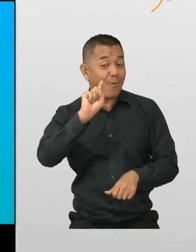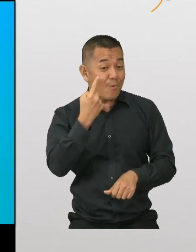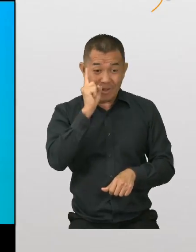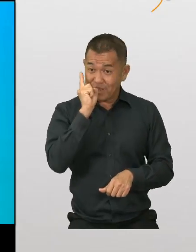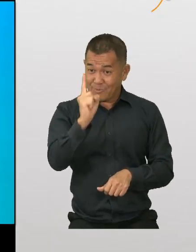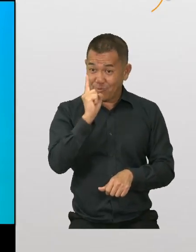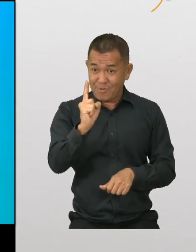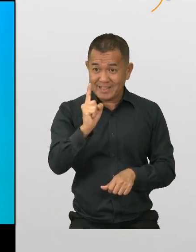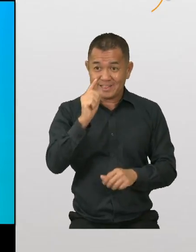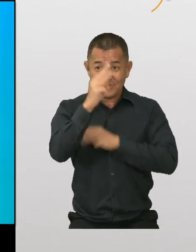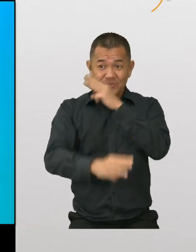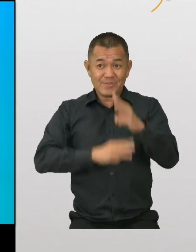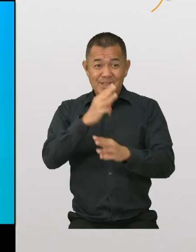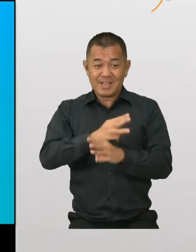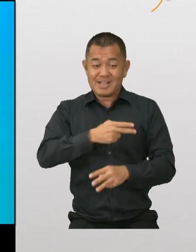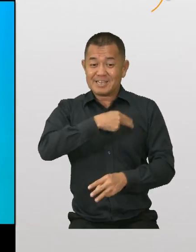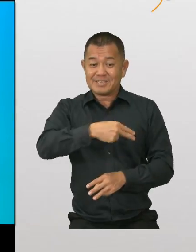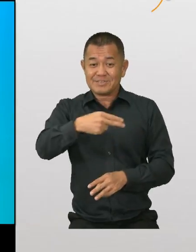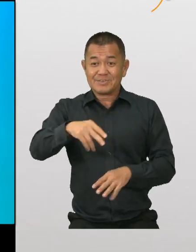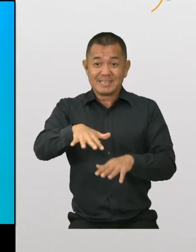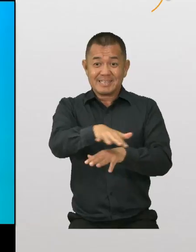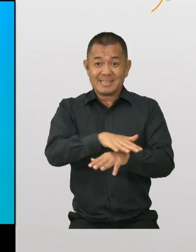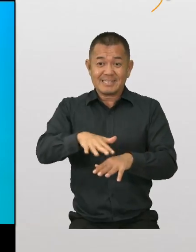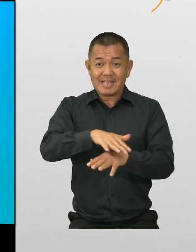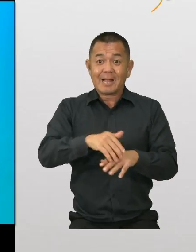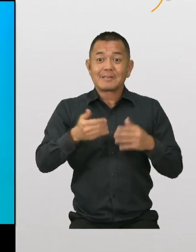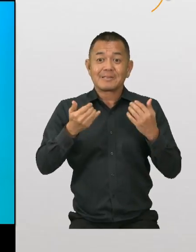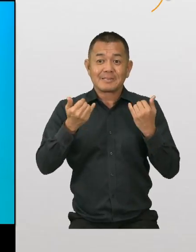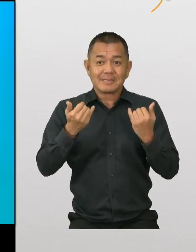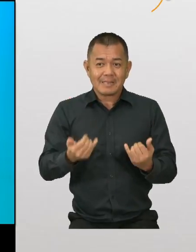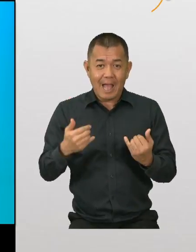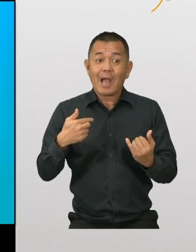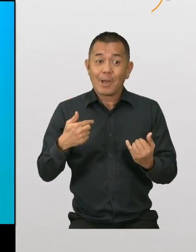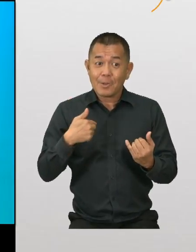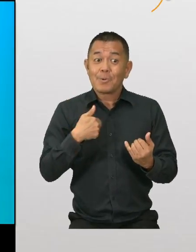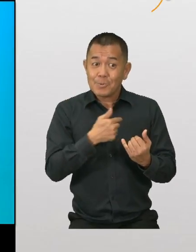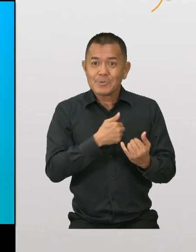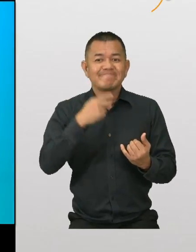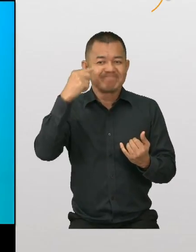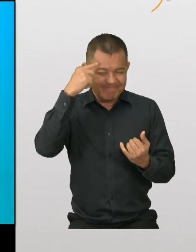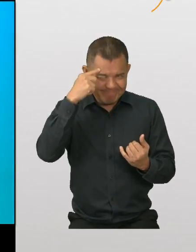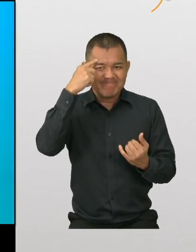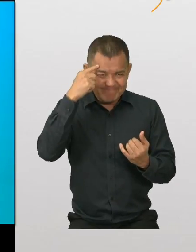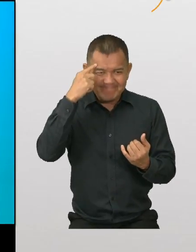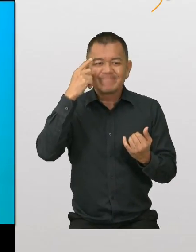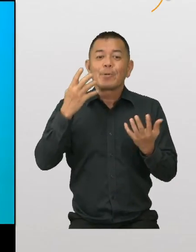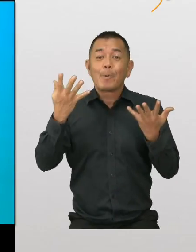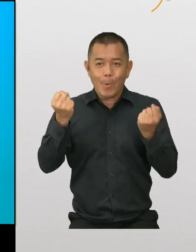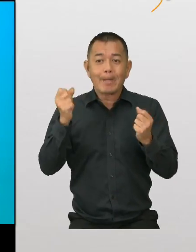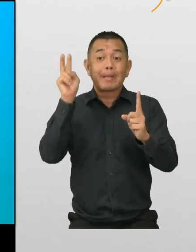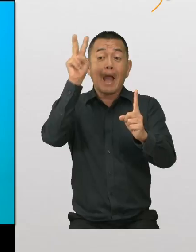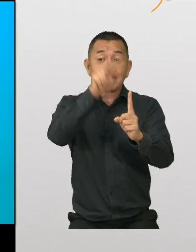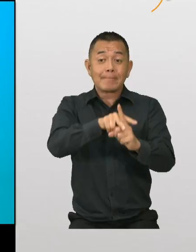Site that we have. Now we have decided to apply for a second